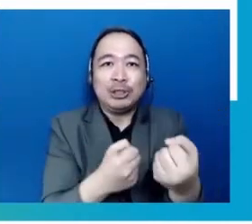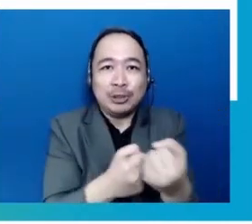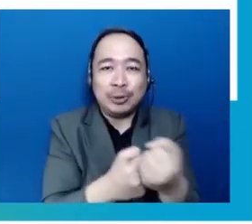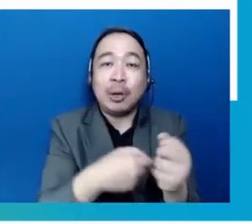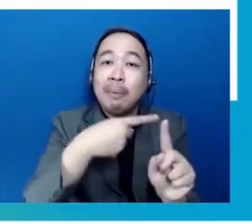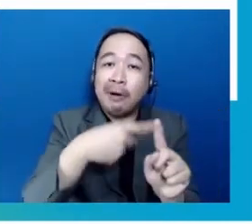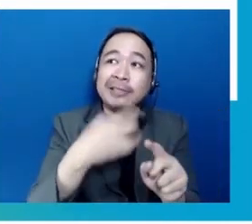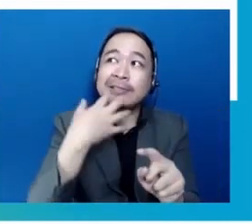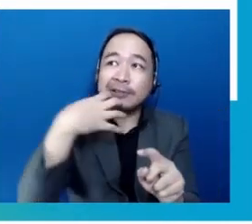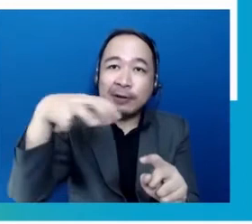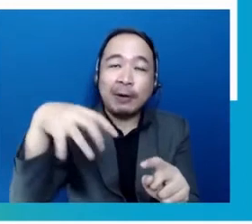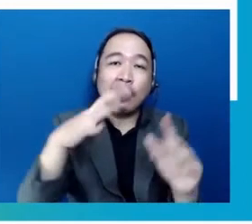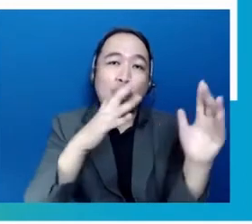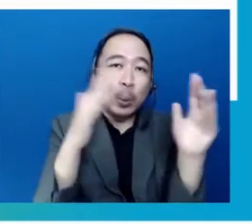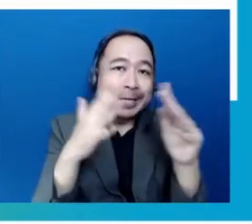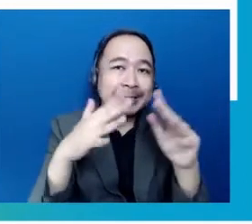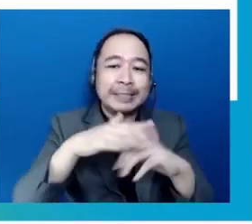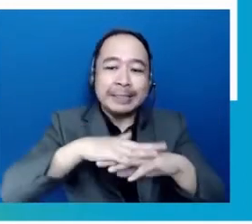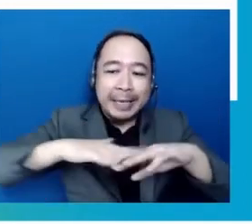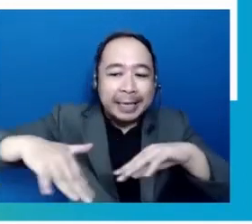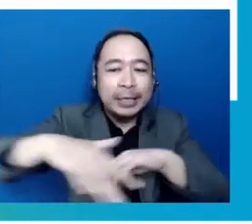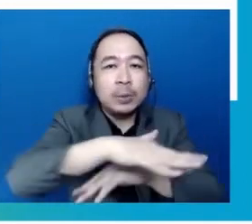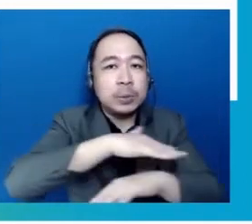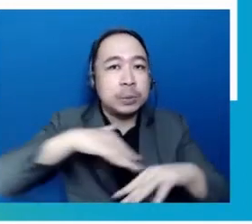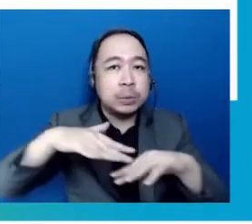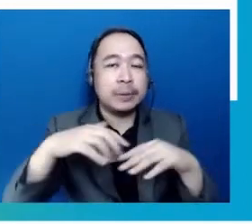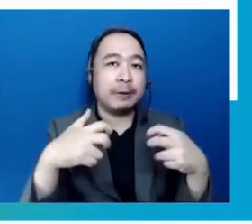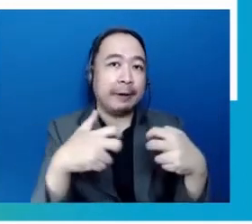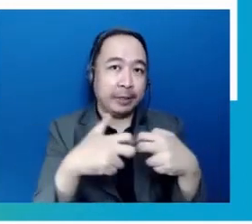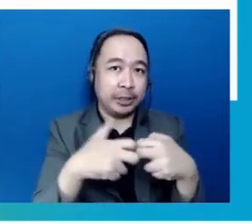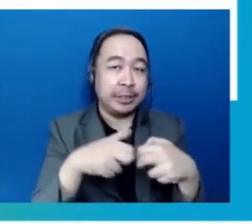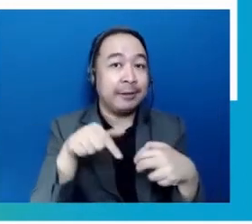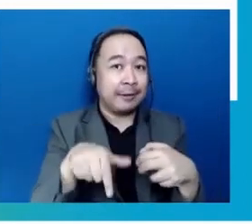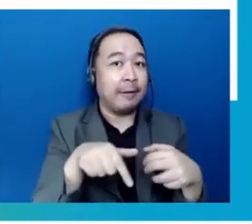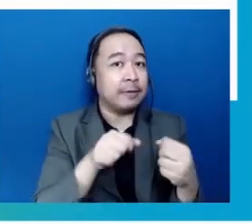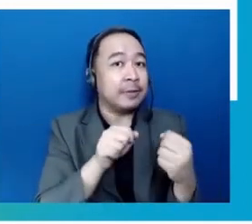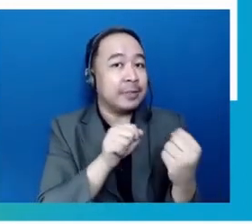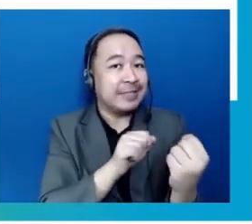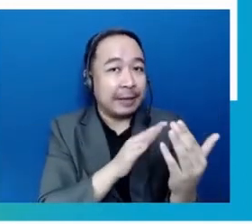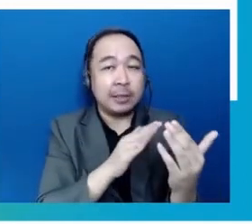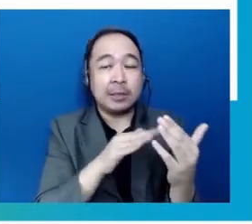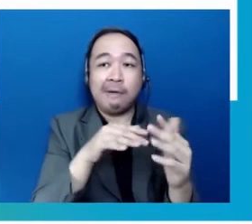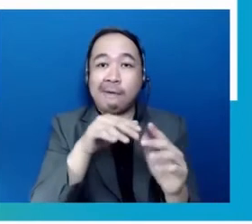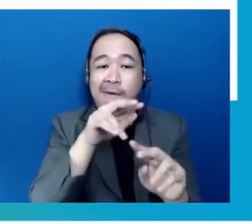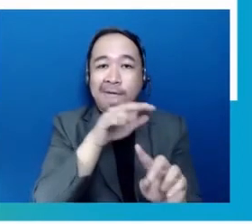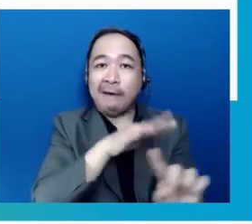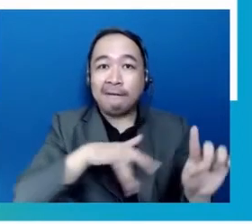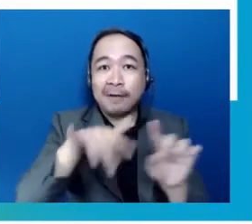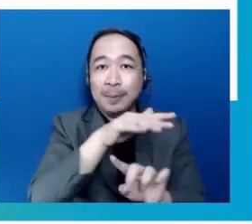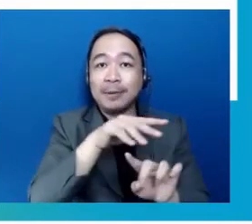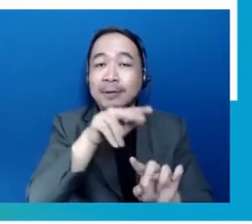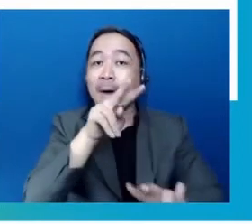as well as solar, wind, and ocean energy. Based on wide strategic environment assessment and comprehensive due